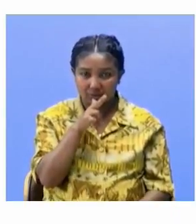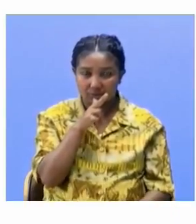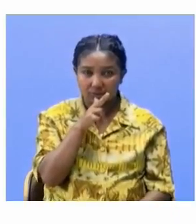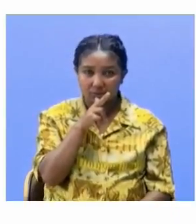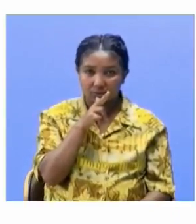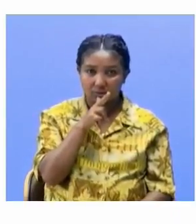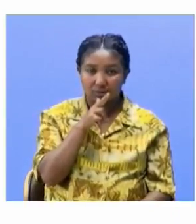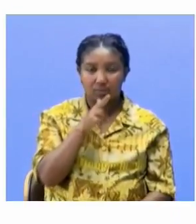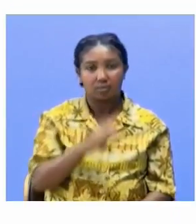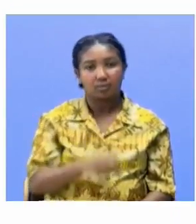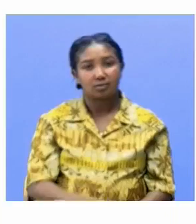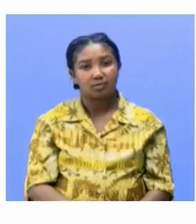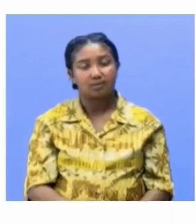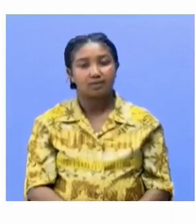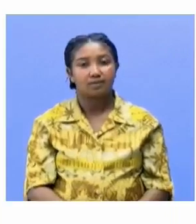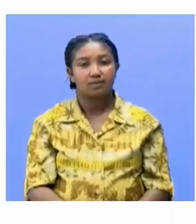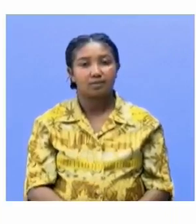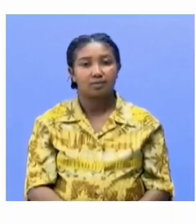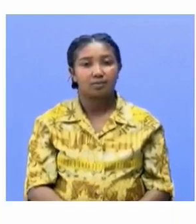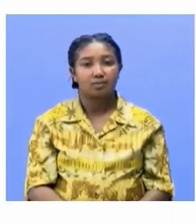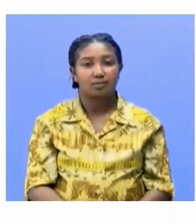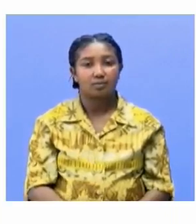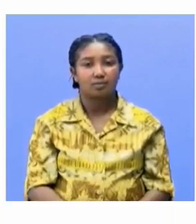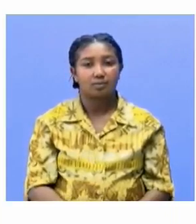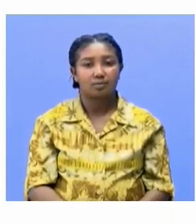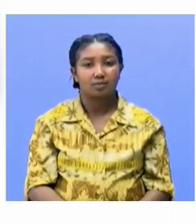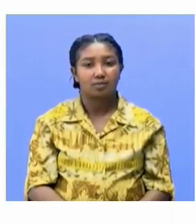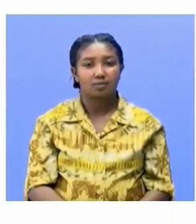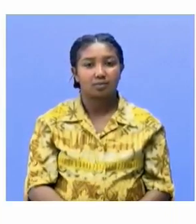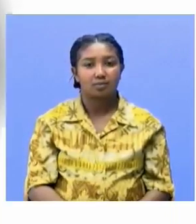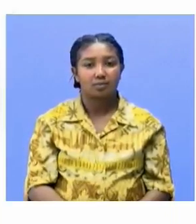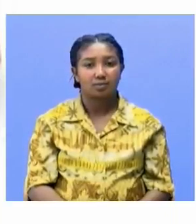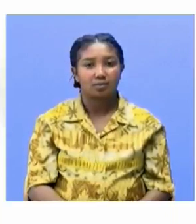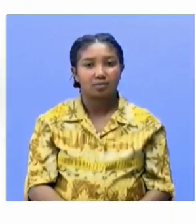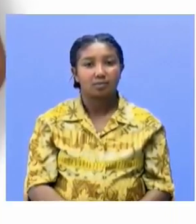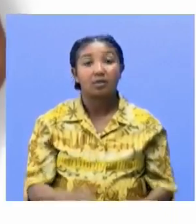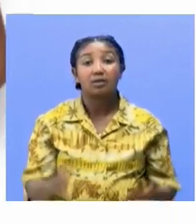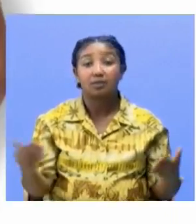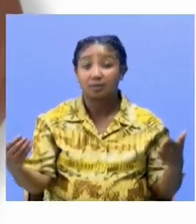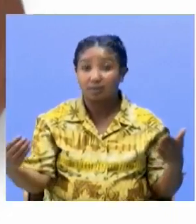They are eating dinner in the new